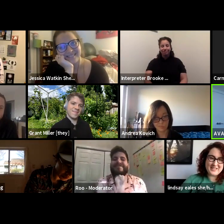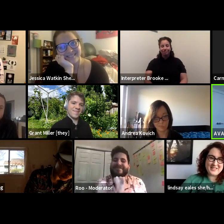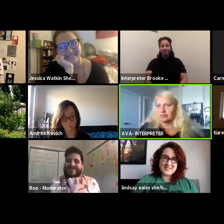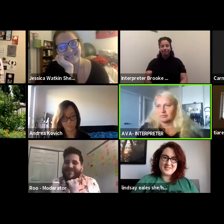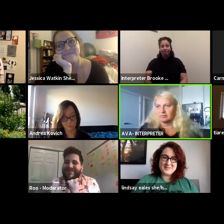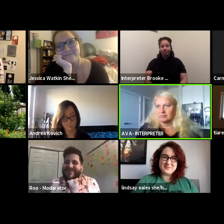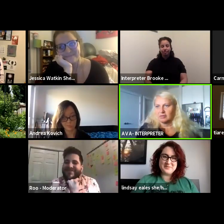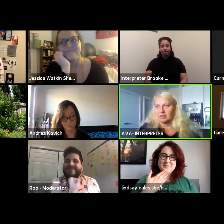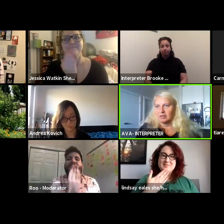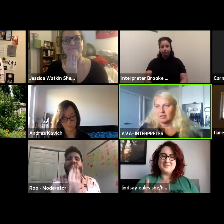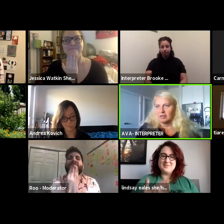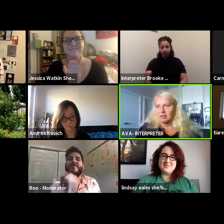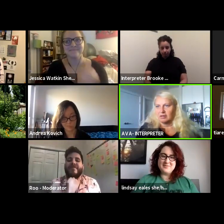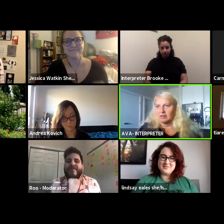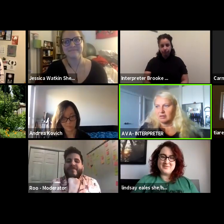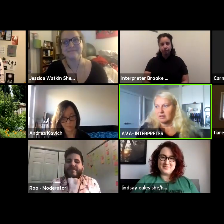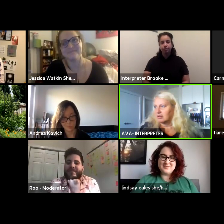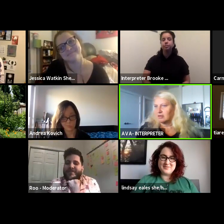so much.